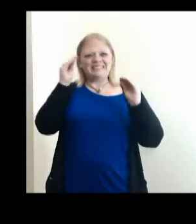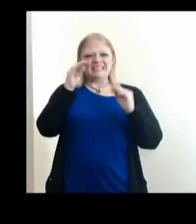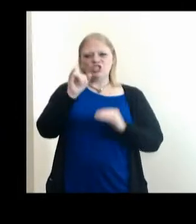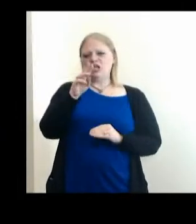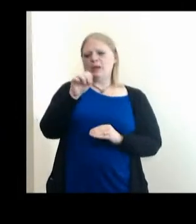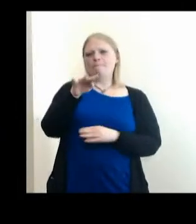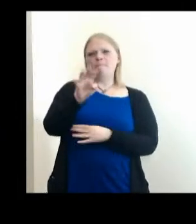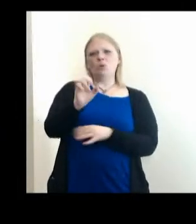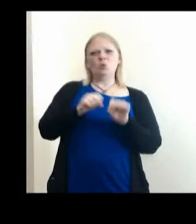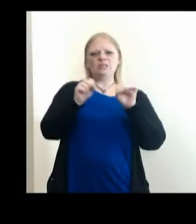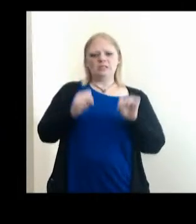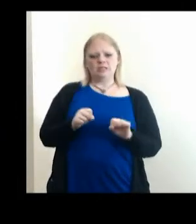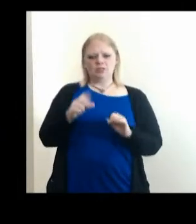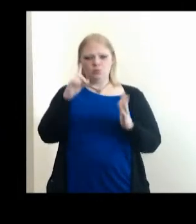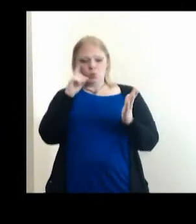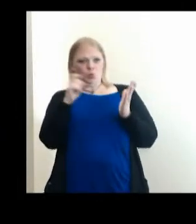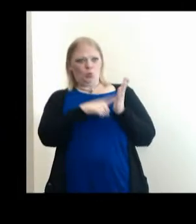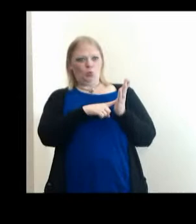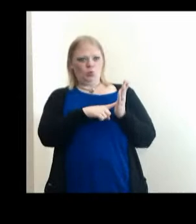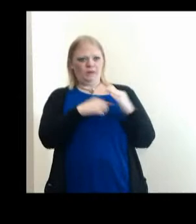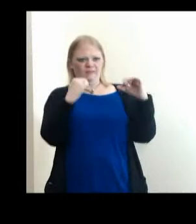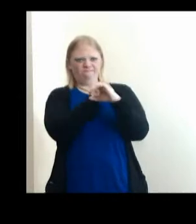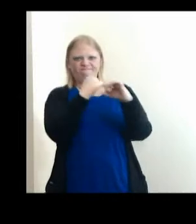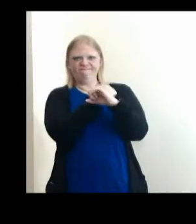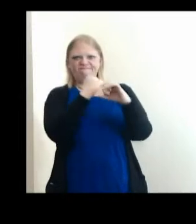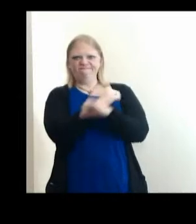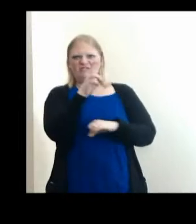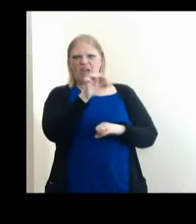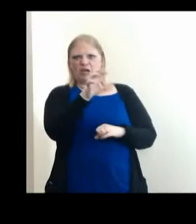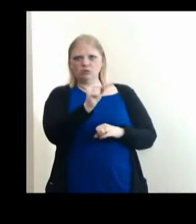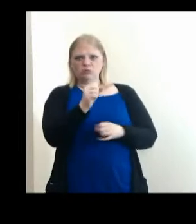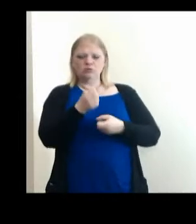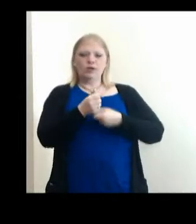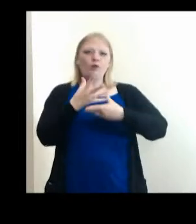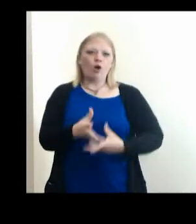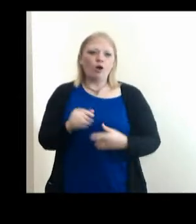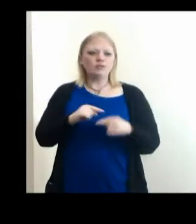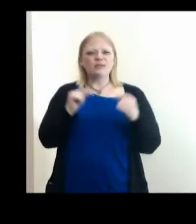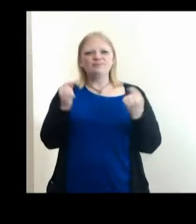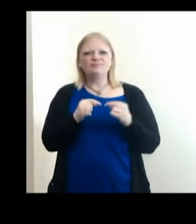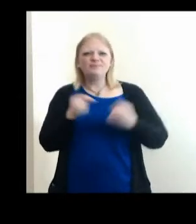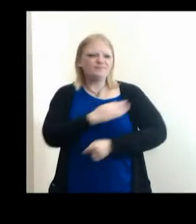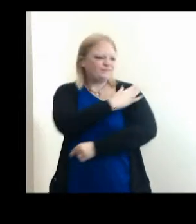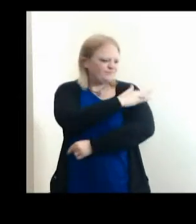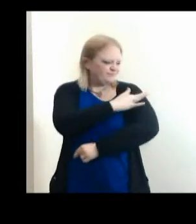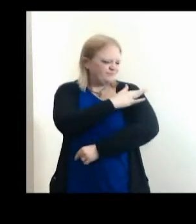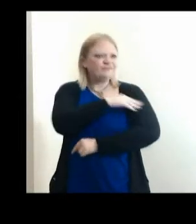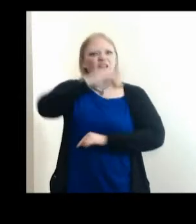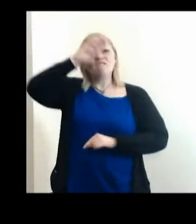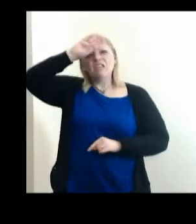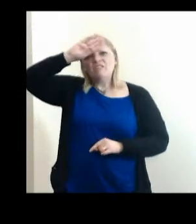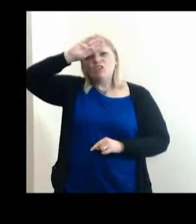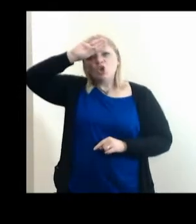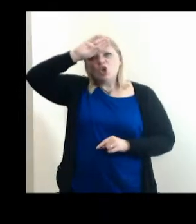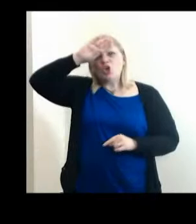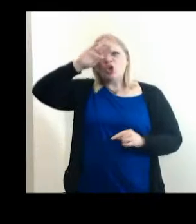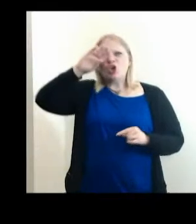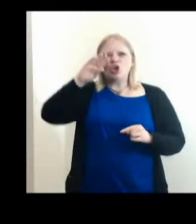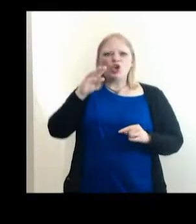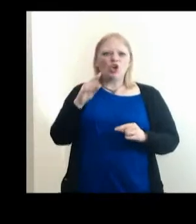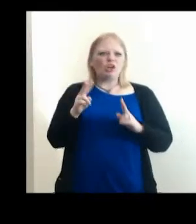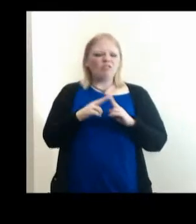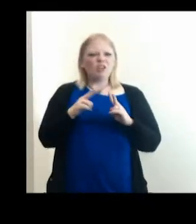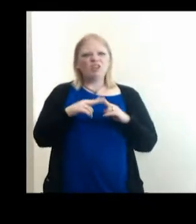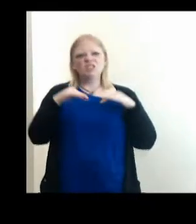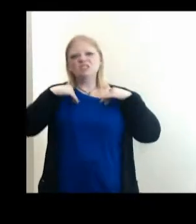recognize and fight the virus, which can cause symptoms like soreness in the arm, fevers, being